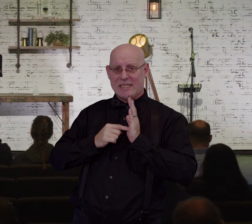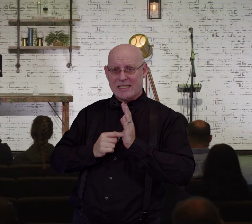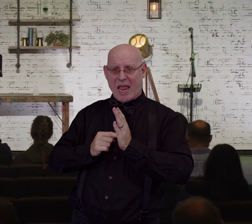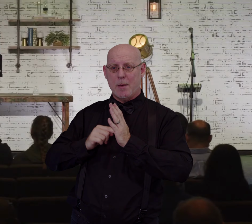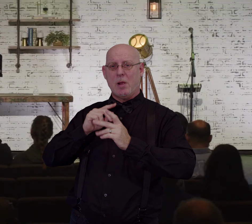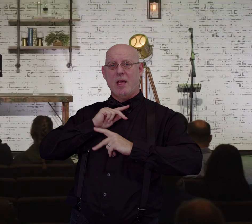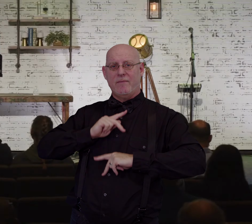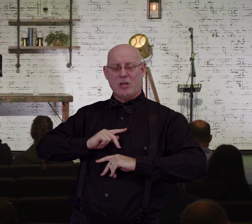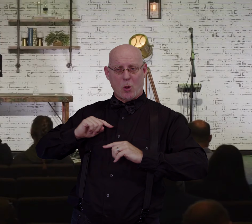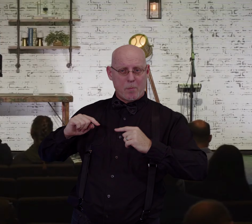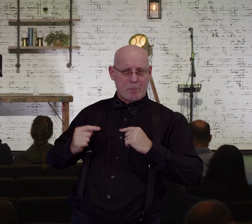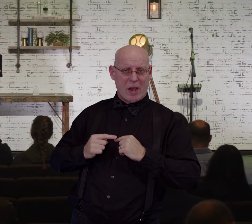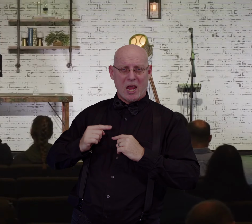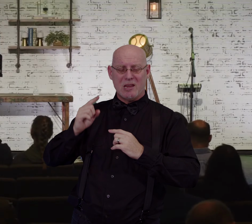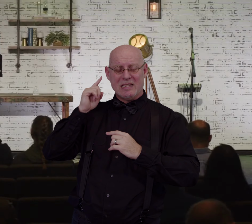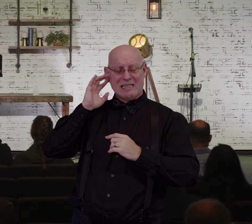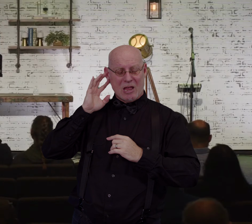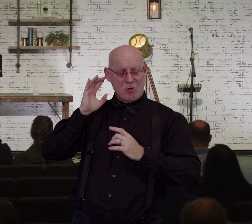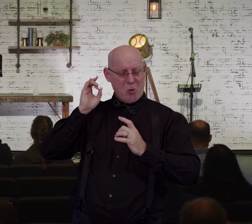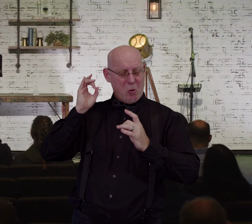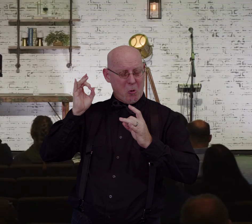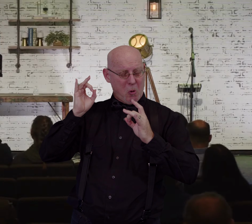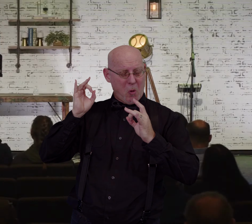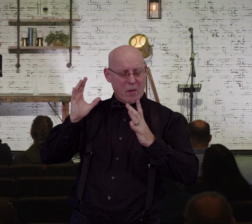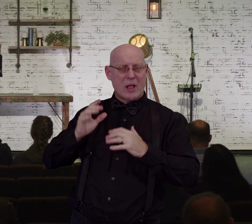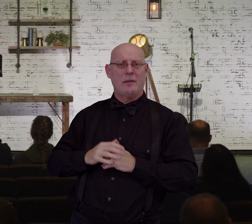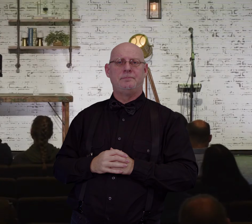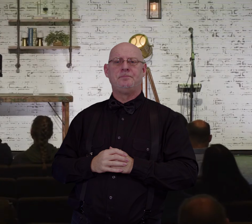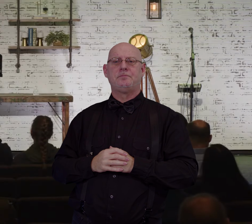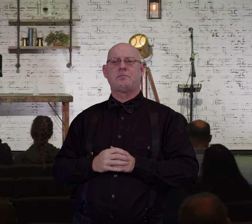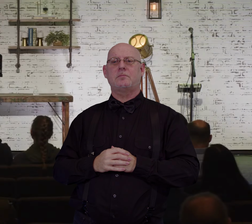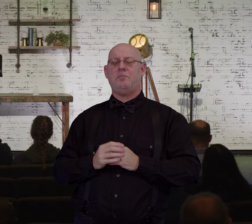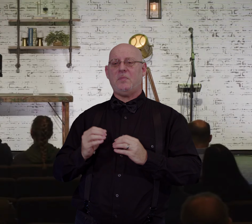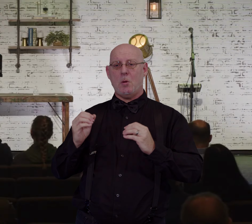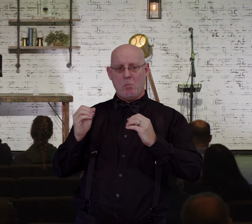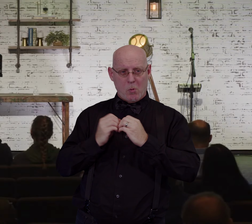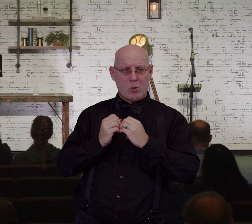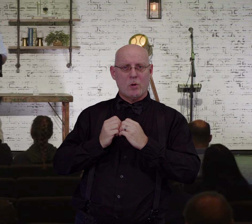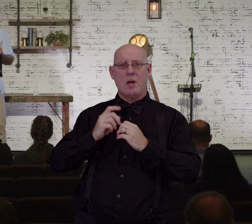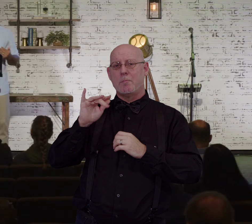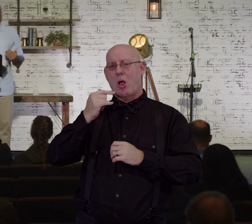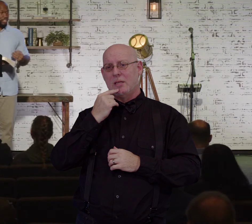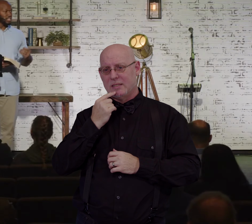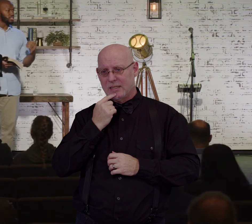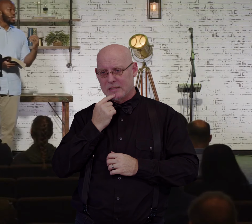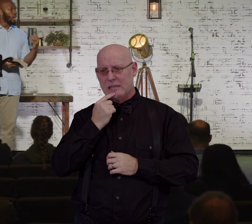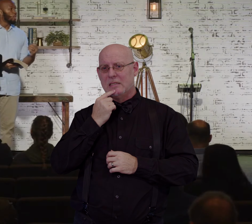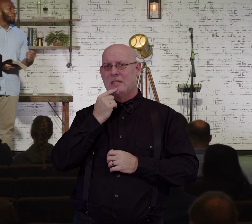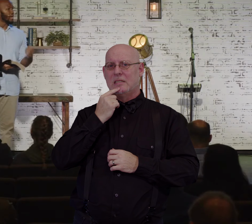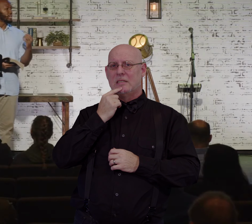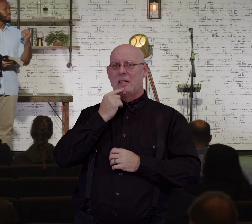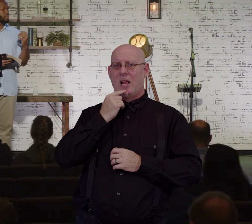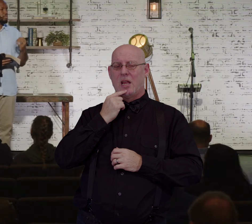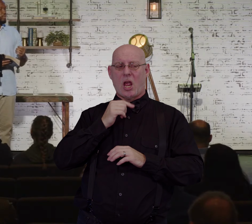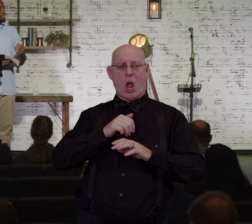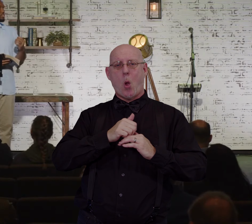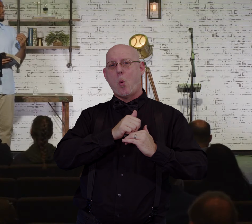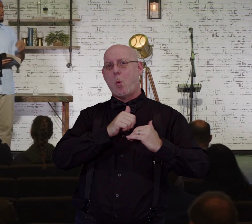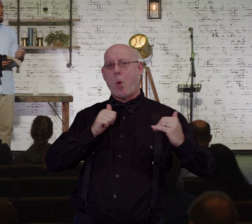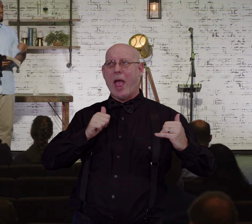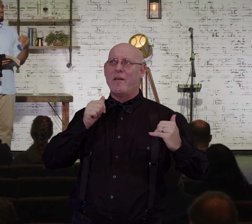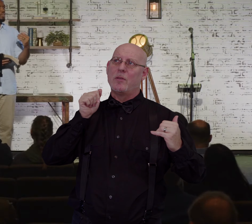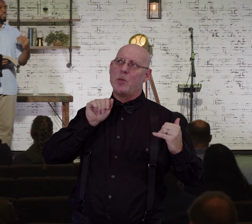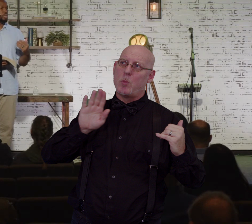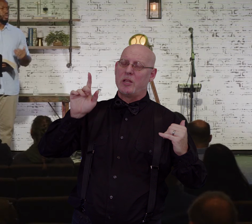though the physical pain sounds horrific, even more so is what Paul says here when he says, away from the